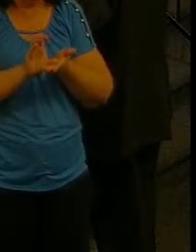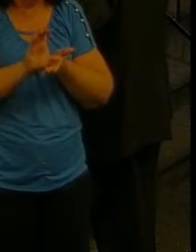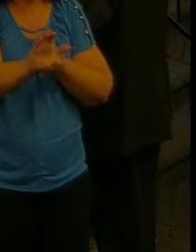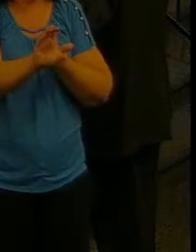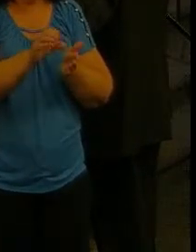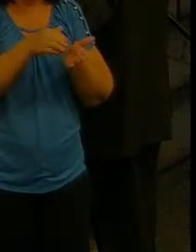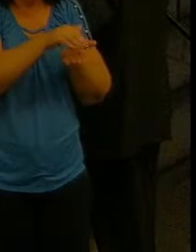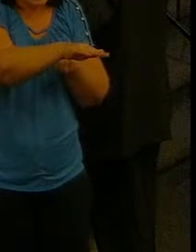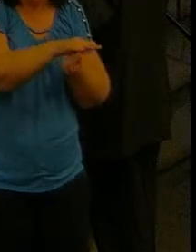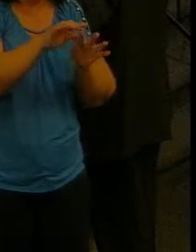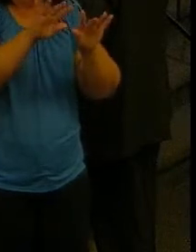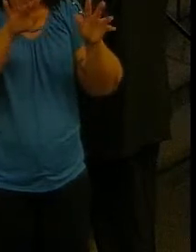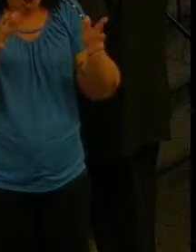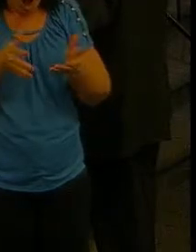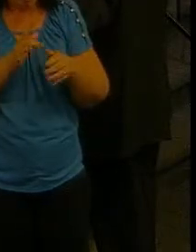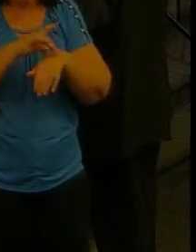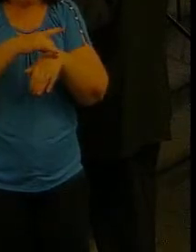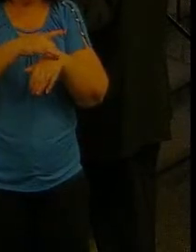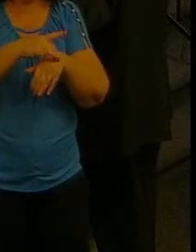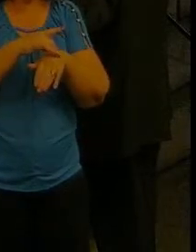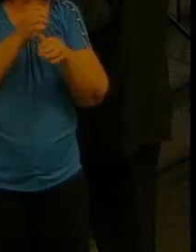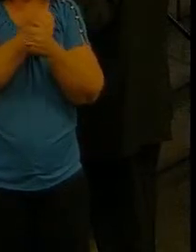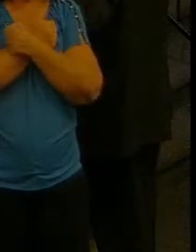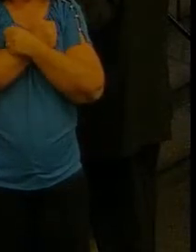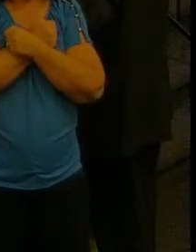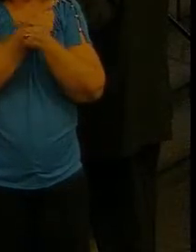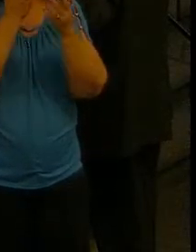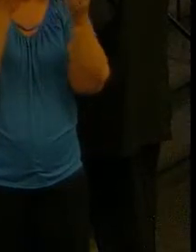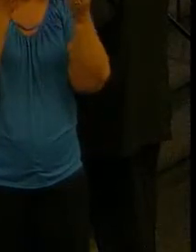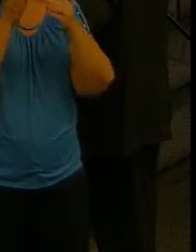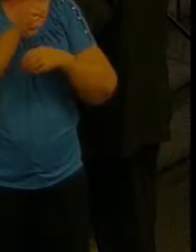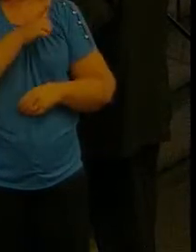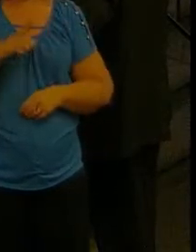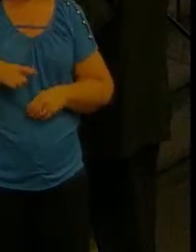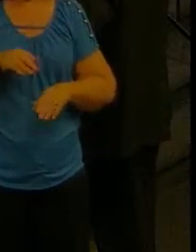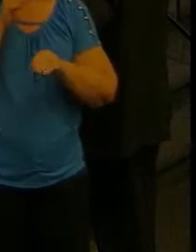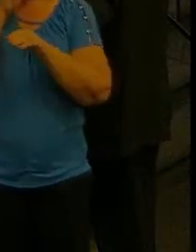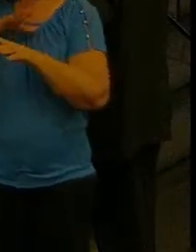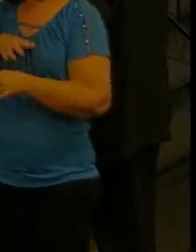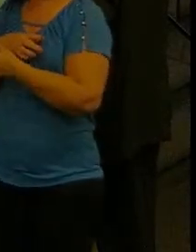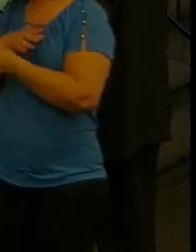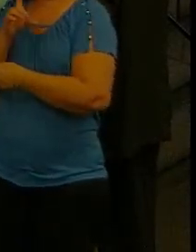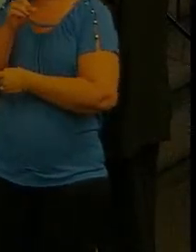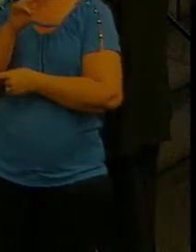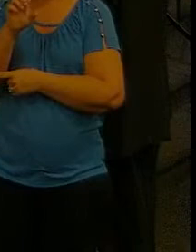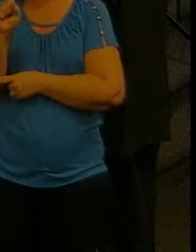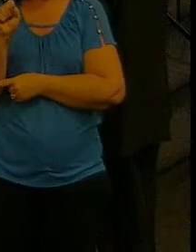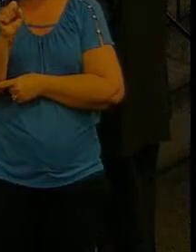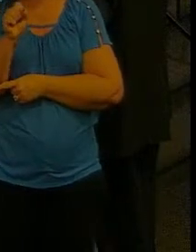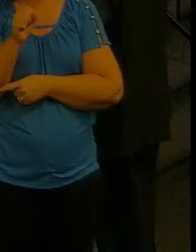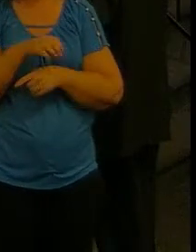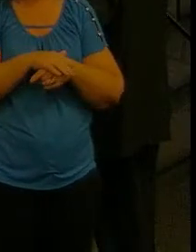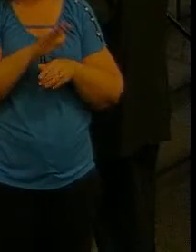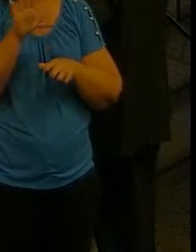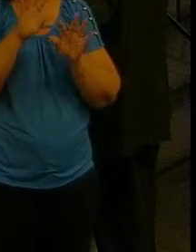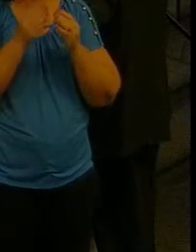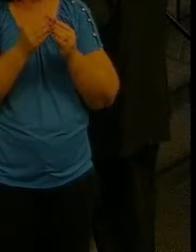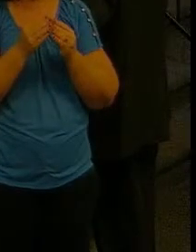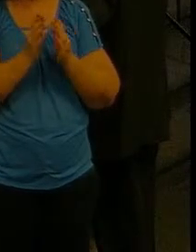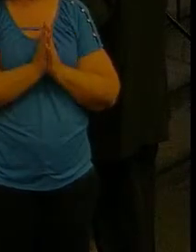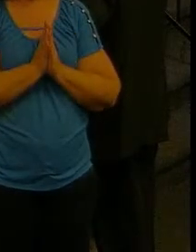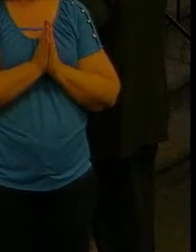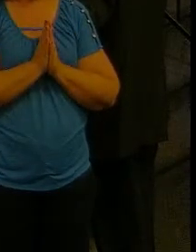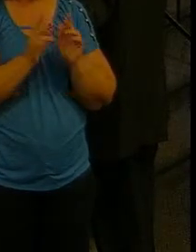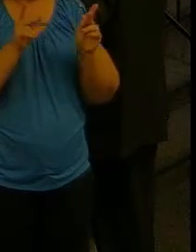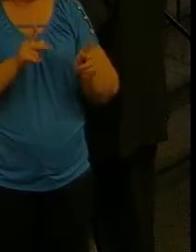here and going to the ends of the earth. Lord, we love you. Bless Dennis. Bless his family. We love you. Take charge of this service. Be glorified in their lives. Lord, for the